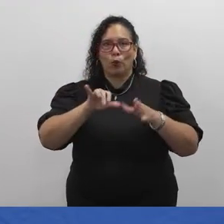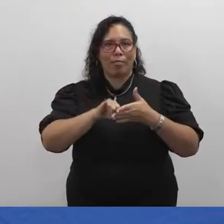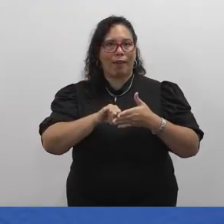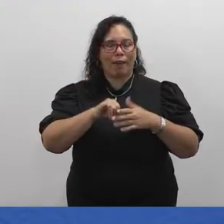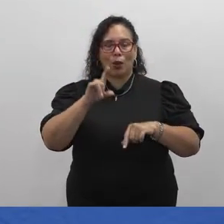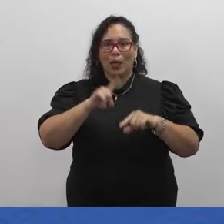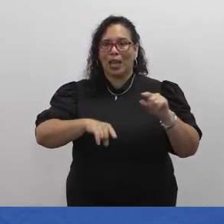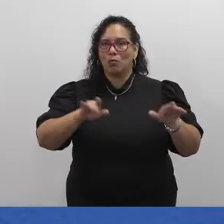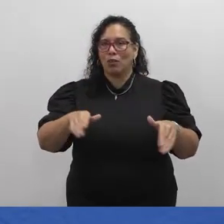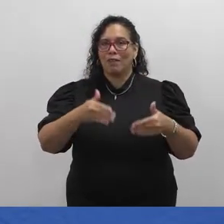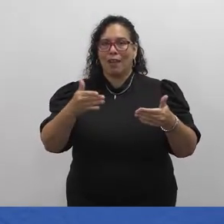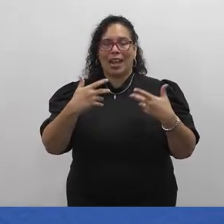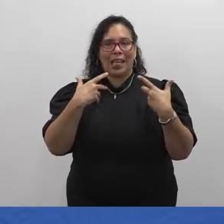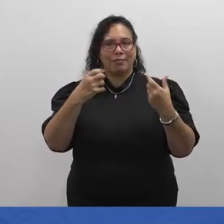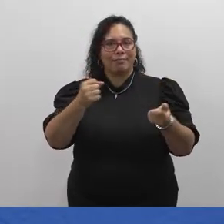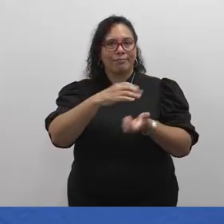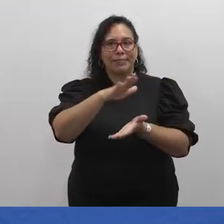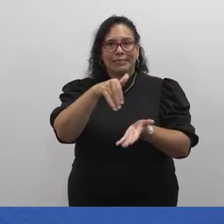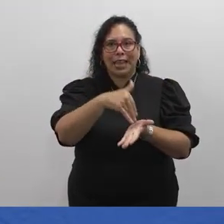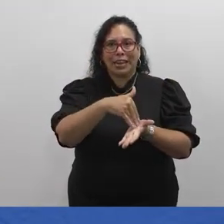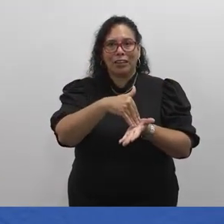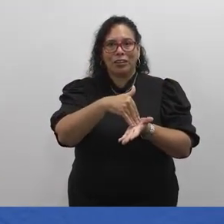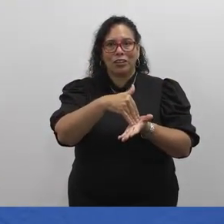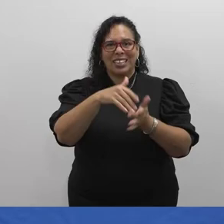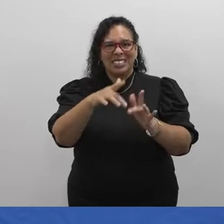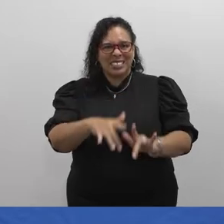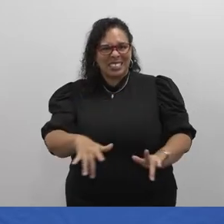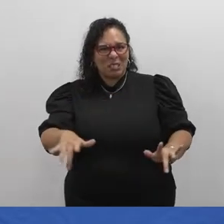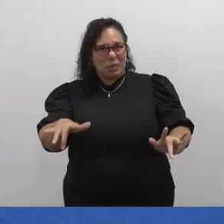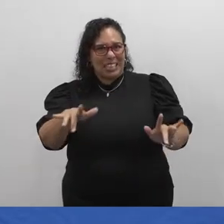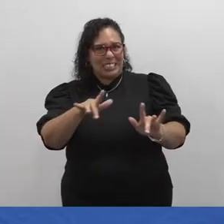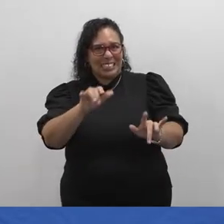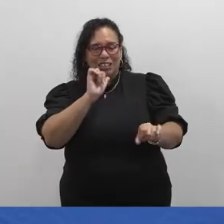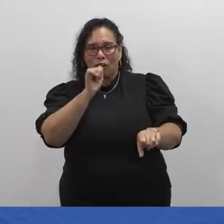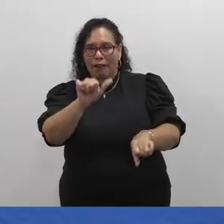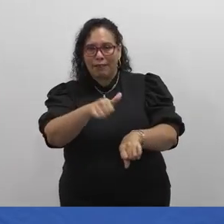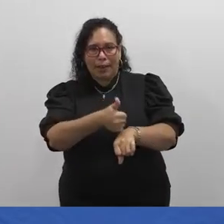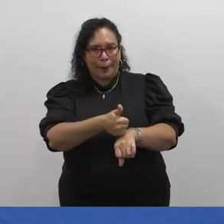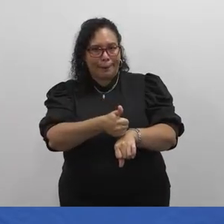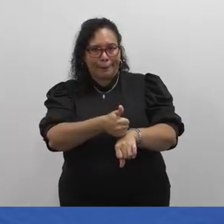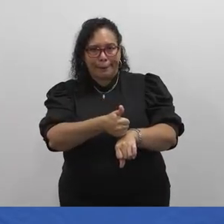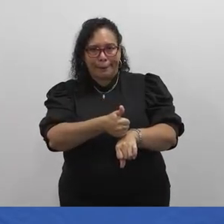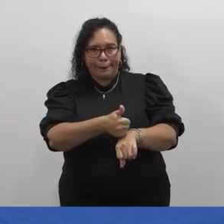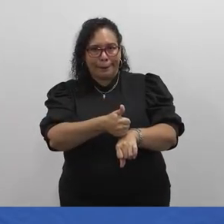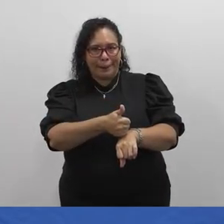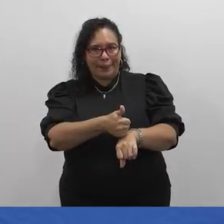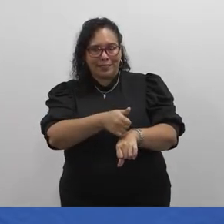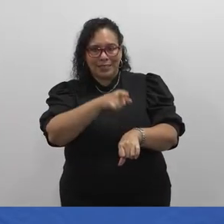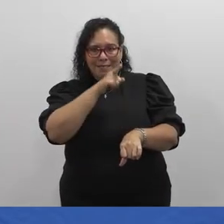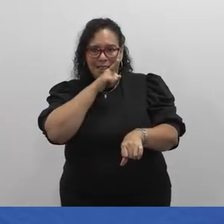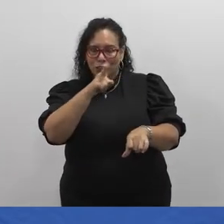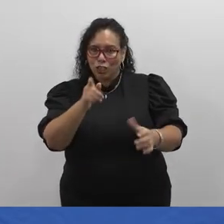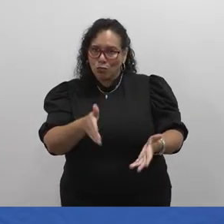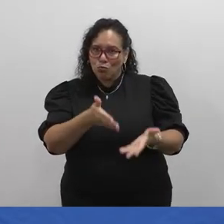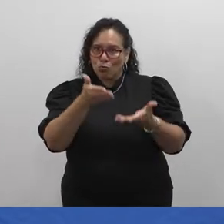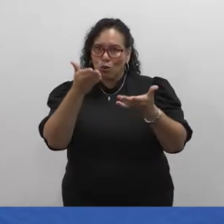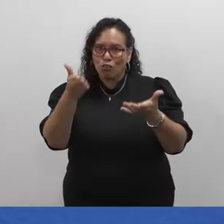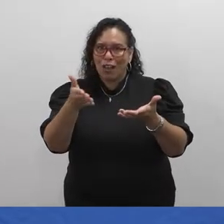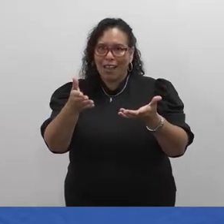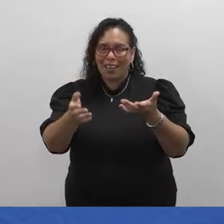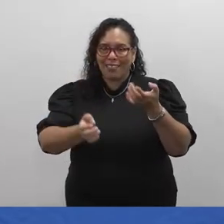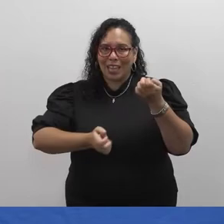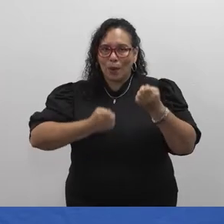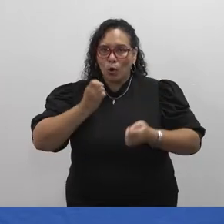provide wellness centers in spaces that are not set up to actually provide the